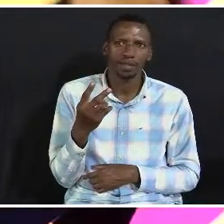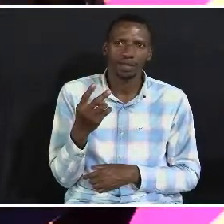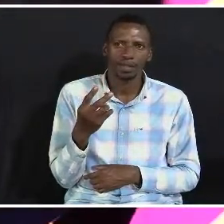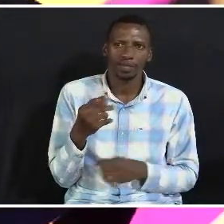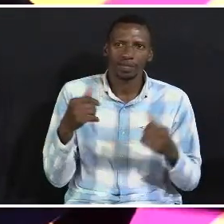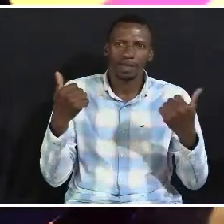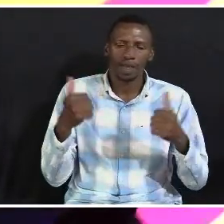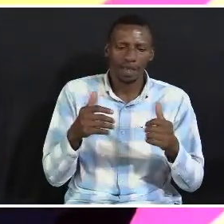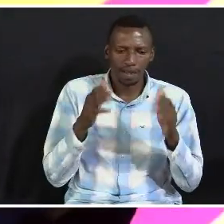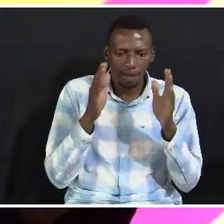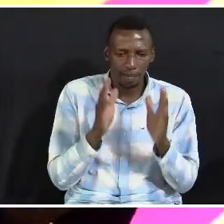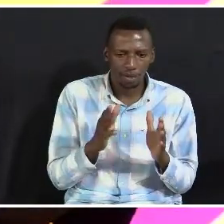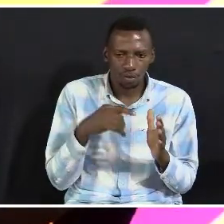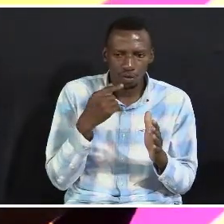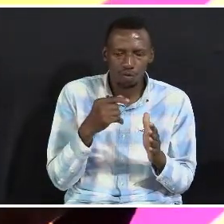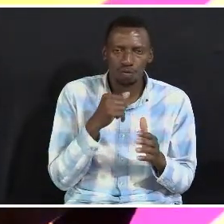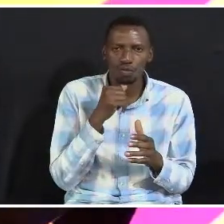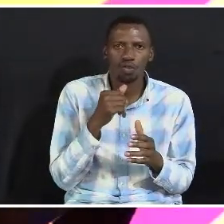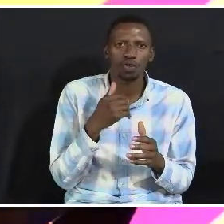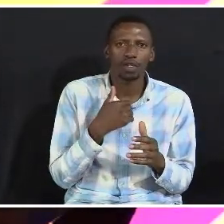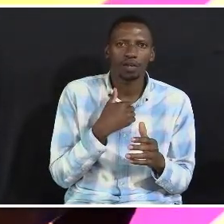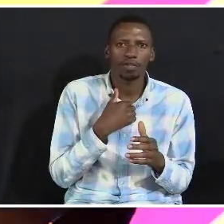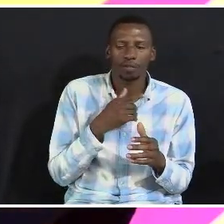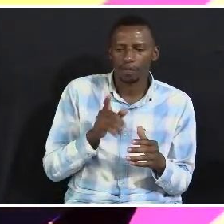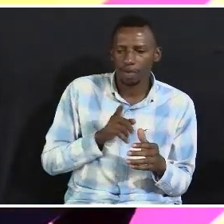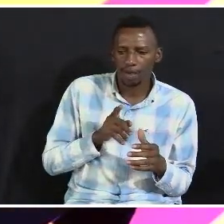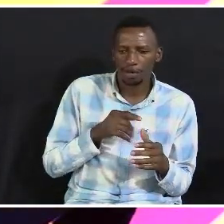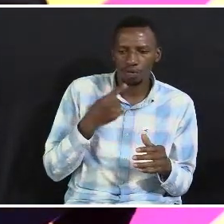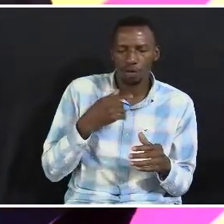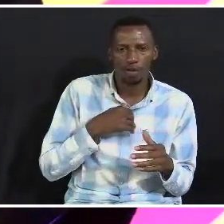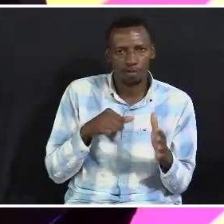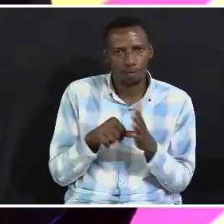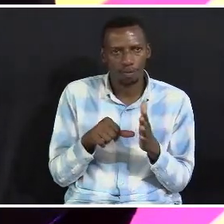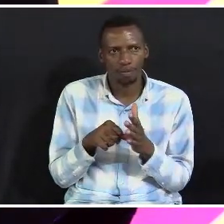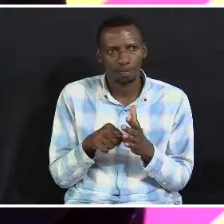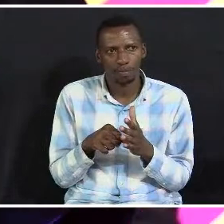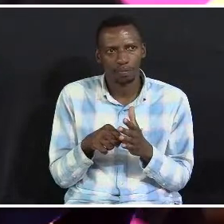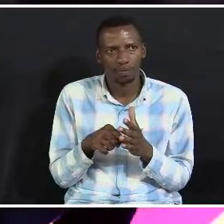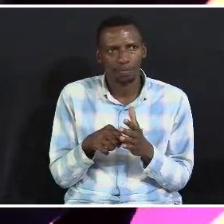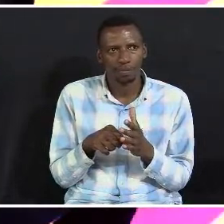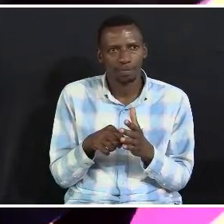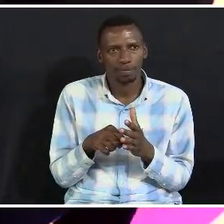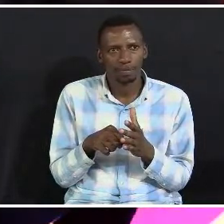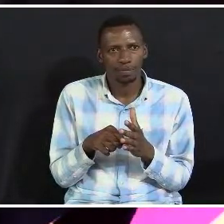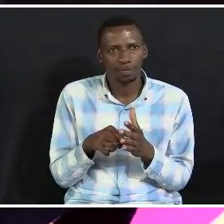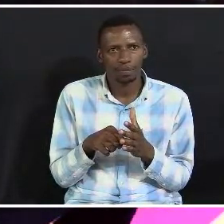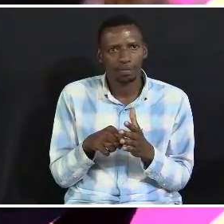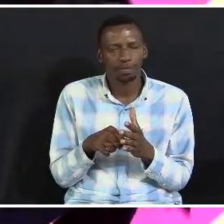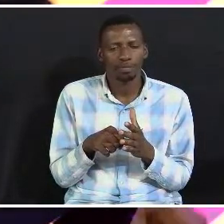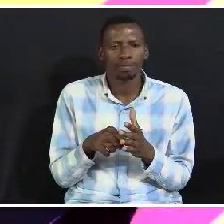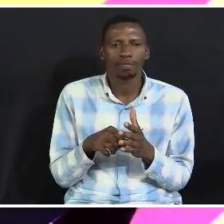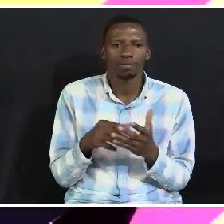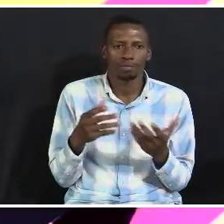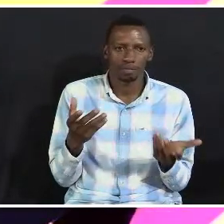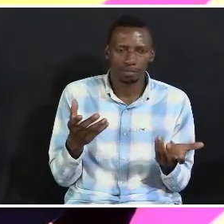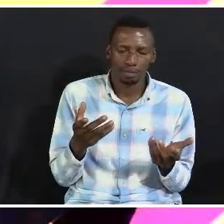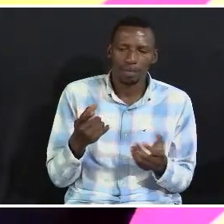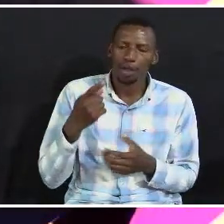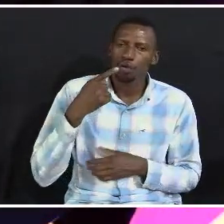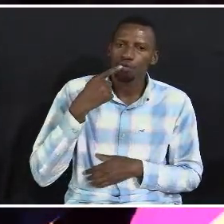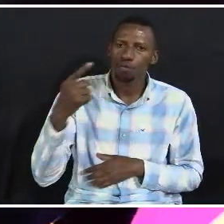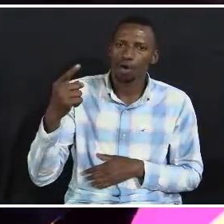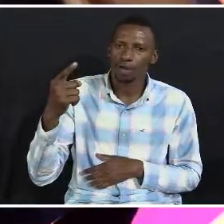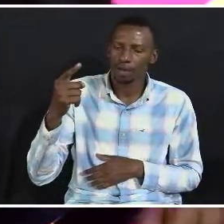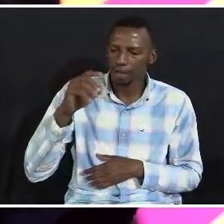anybody who does not have a girl having an issue. So come to this situation. The only son at 100 years,